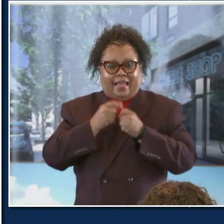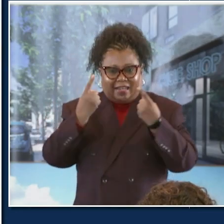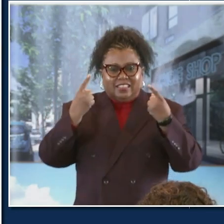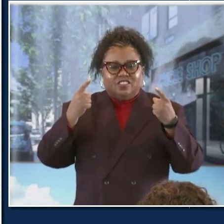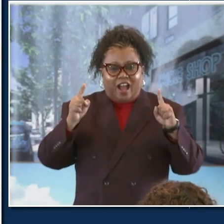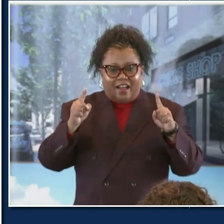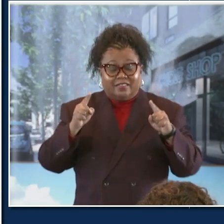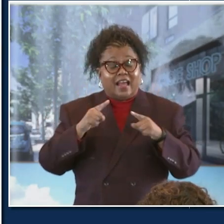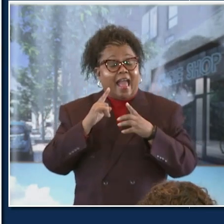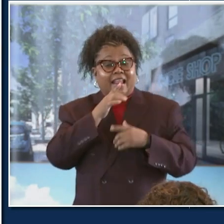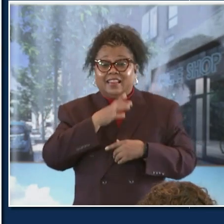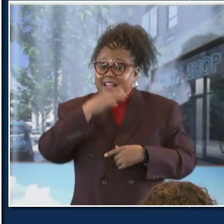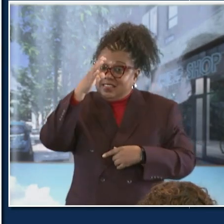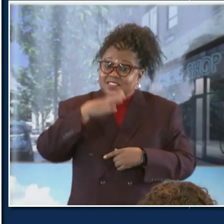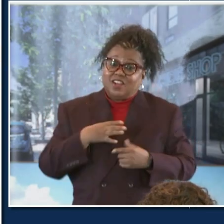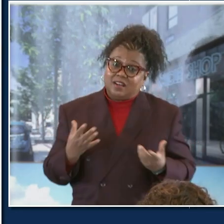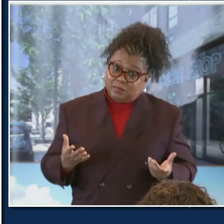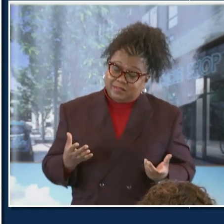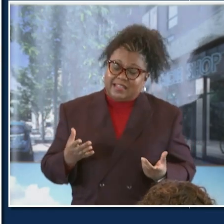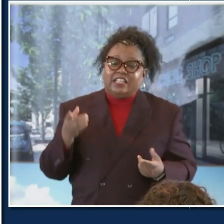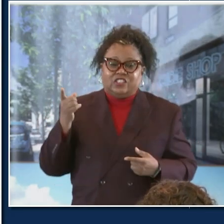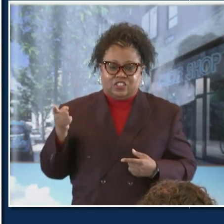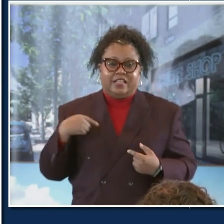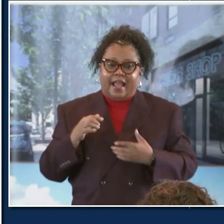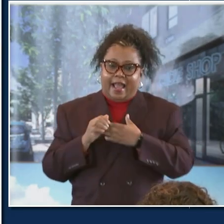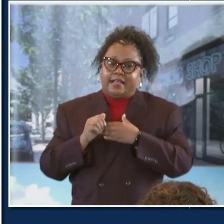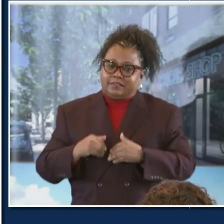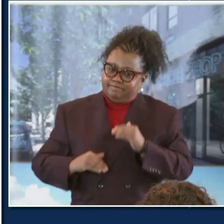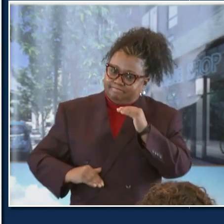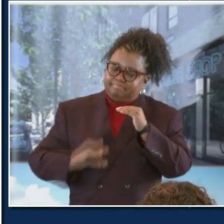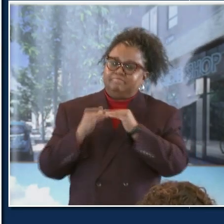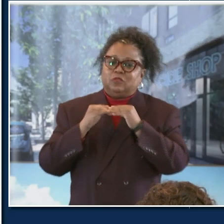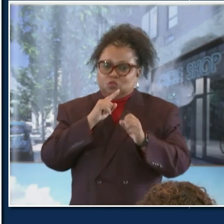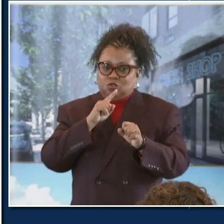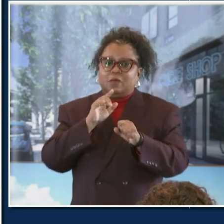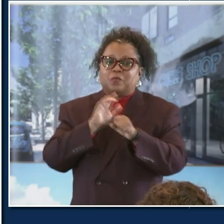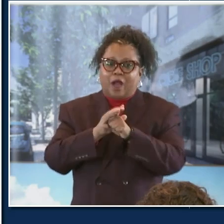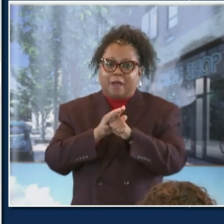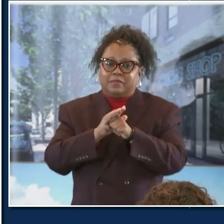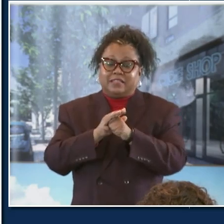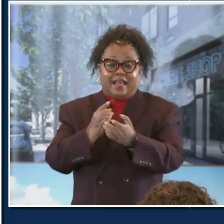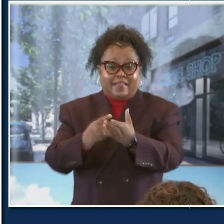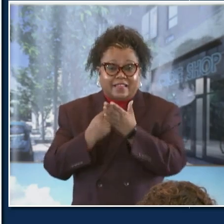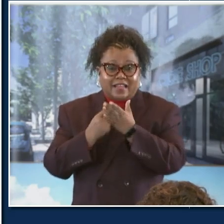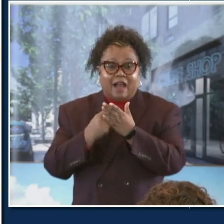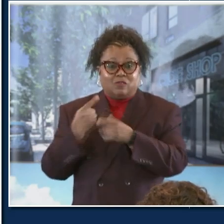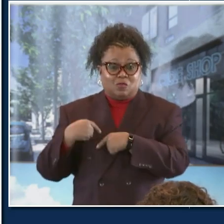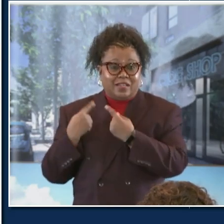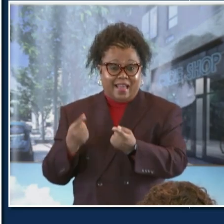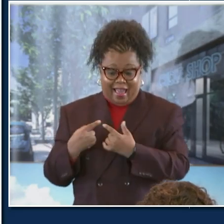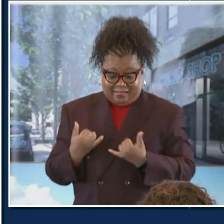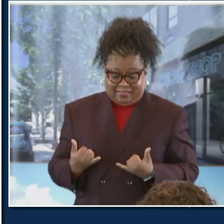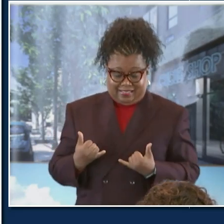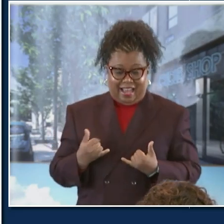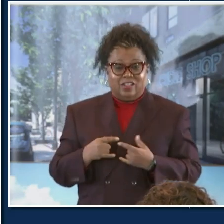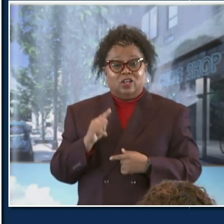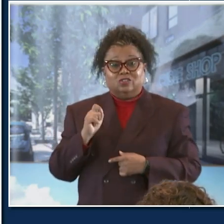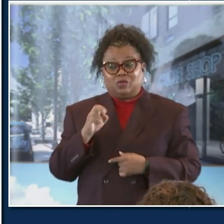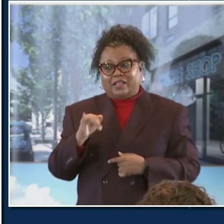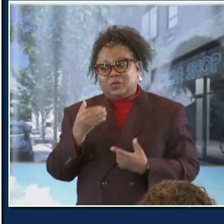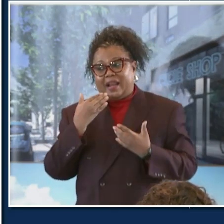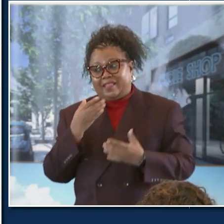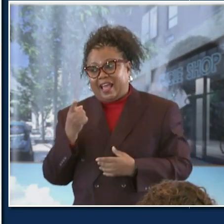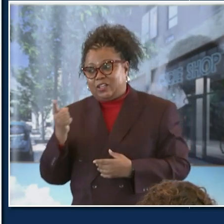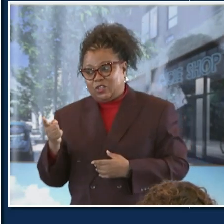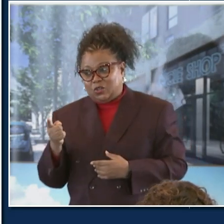done. And ladies and gentlemen, she has lived up to the promise and the conversation that we had today. So Tracy, I want to